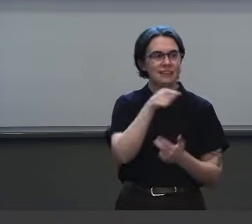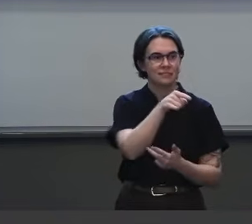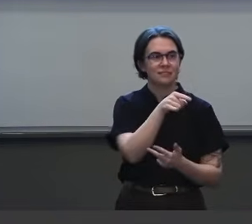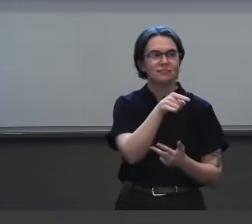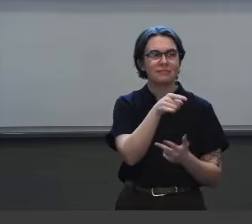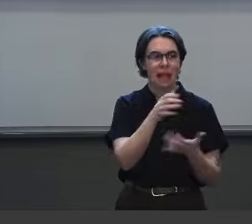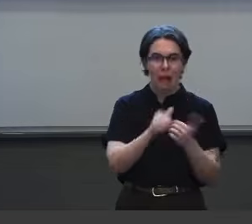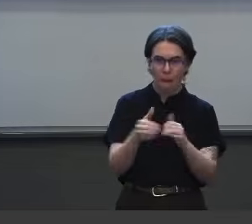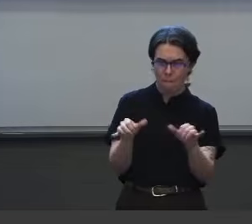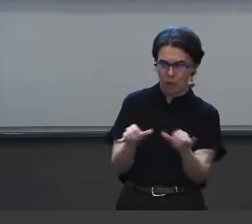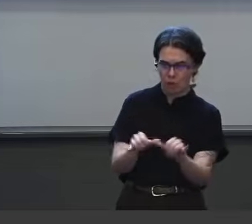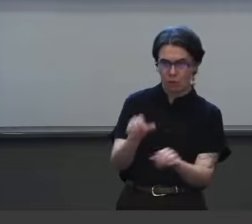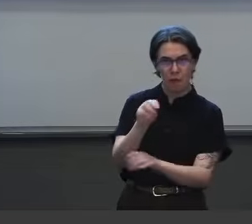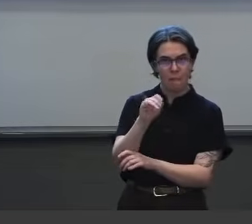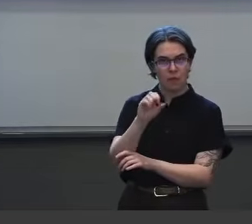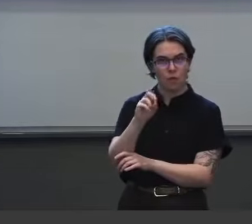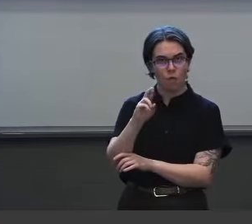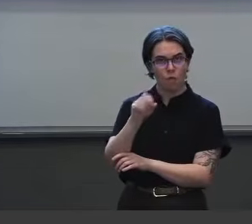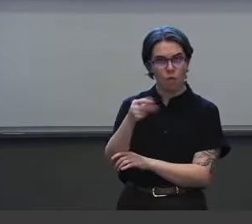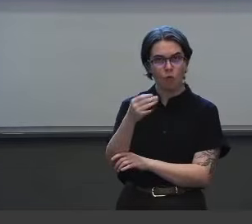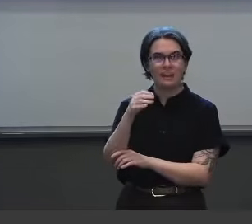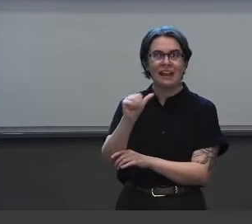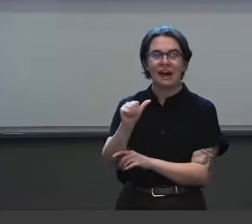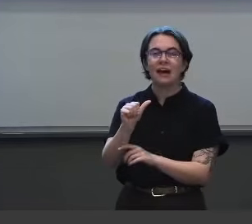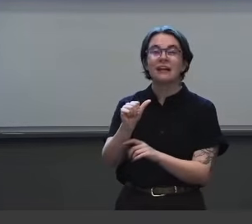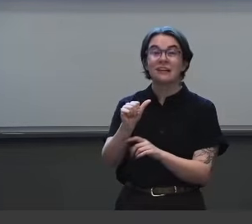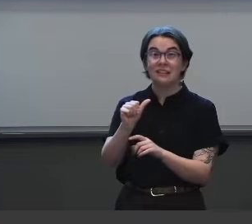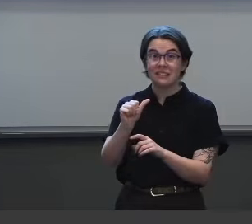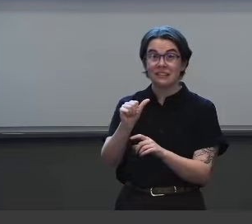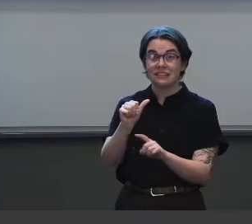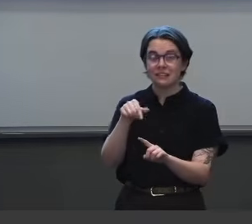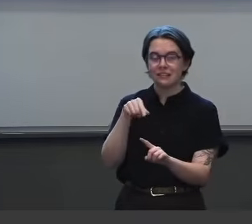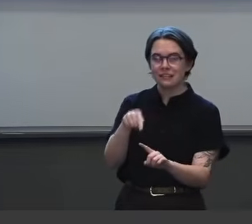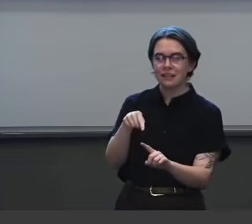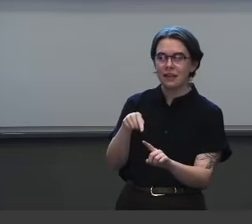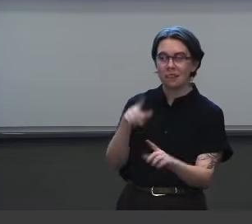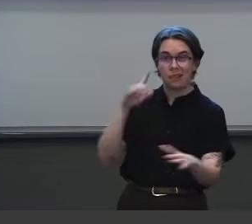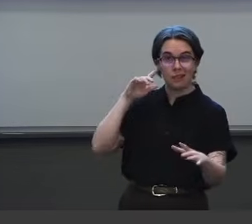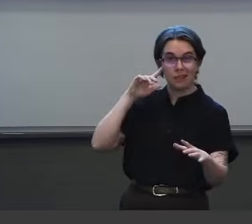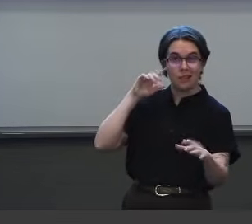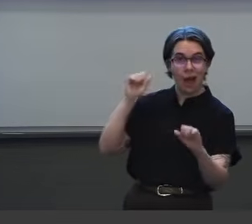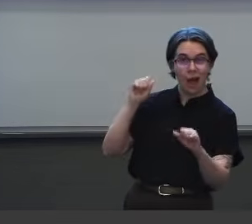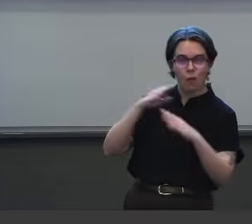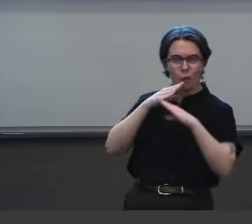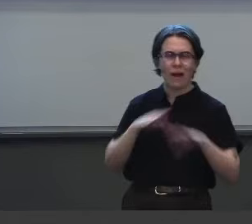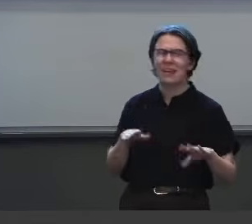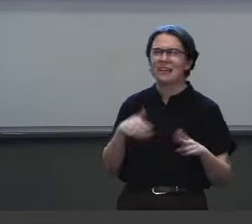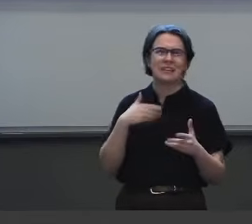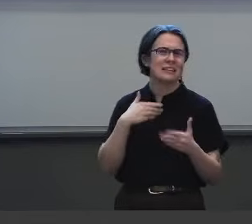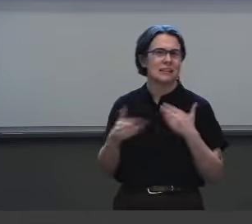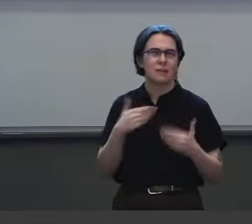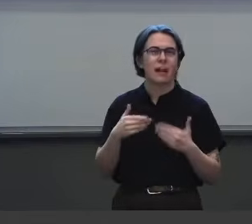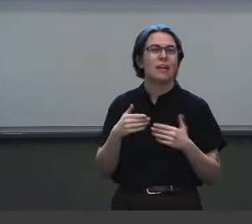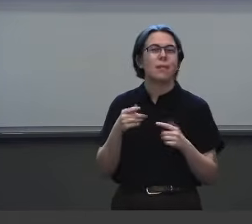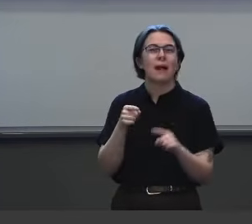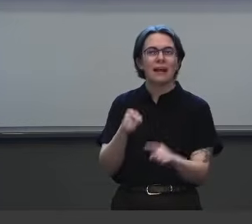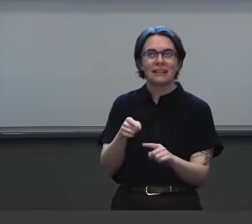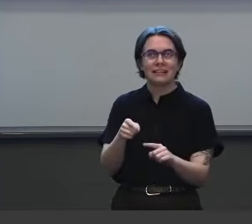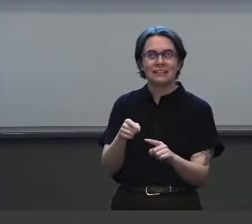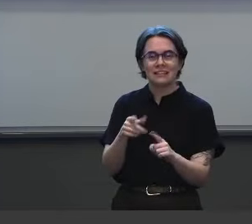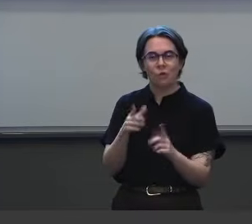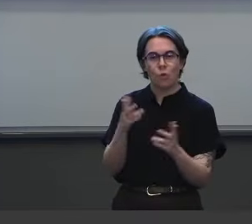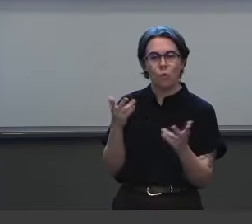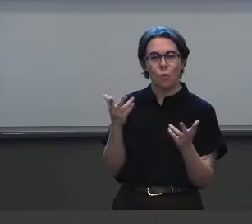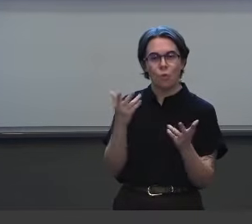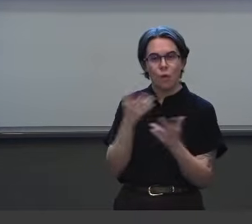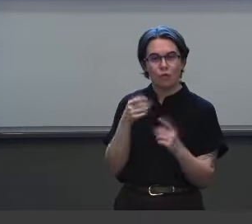reaction as opposed to the amplitude of the sound. So the sounds themselves tend to be quite quiet. And